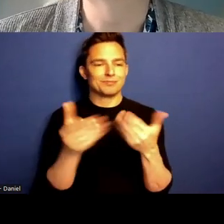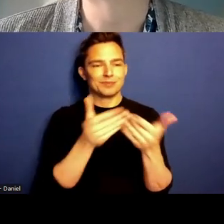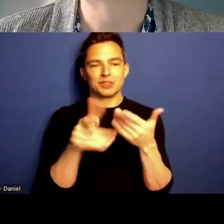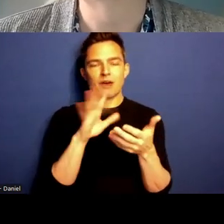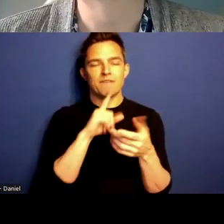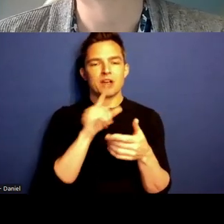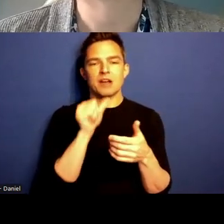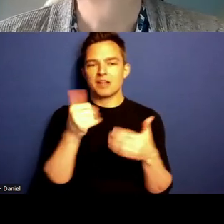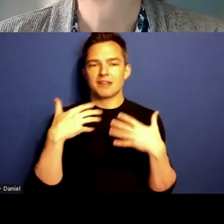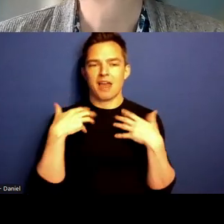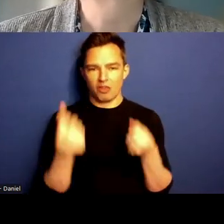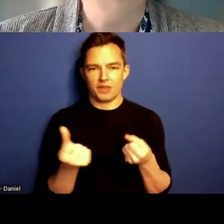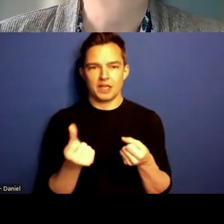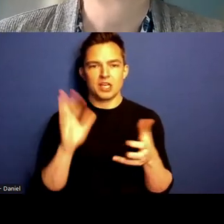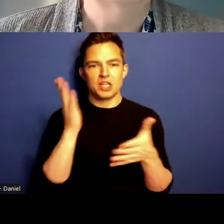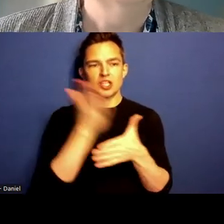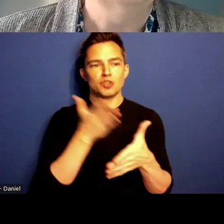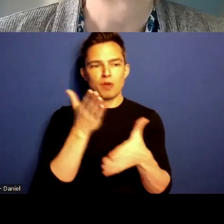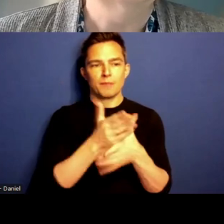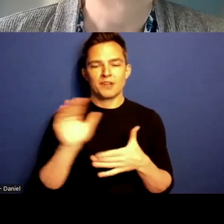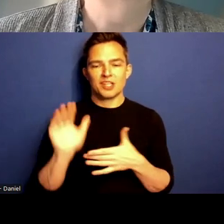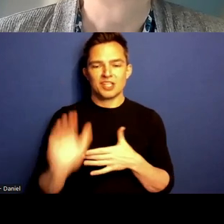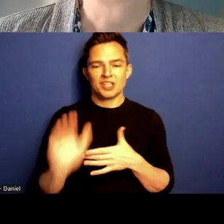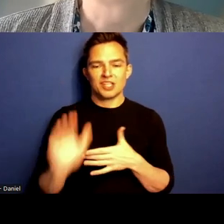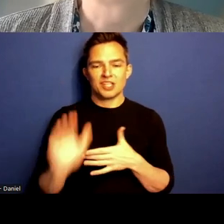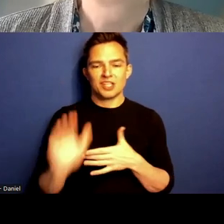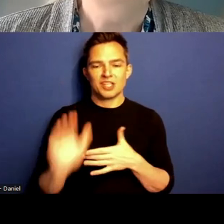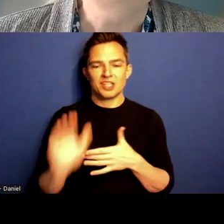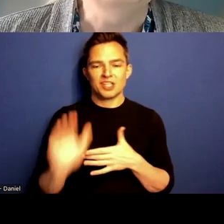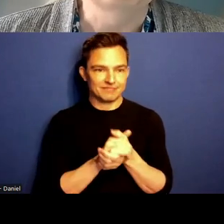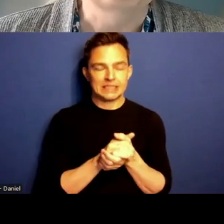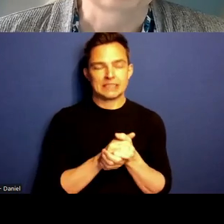unhealthy, disruptive childhood. Next slide.